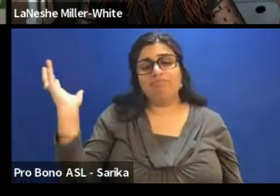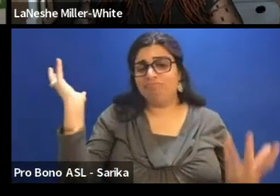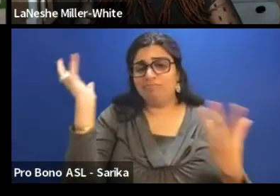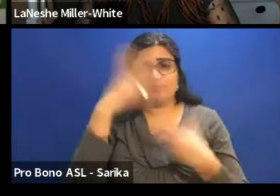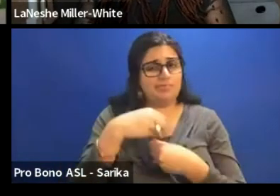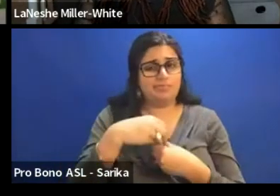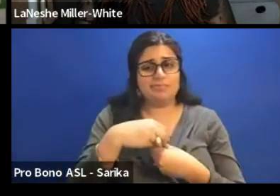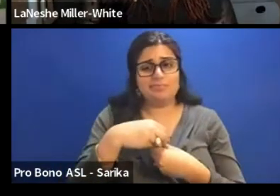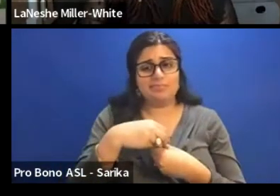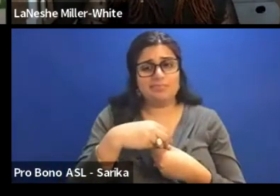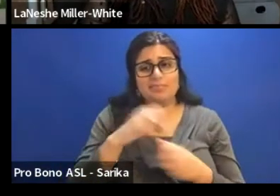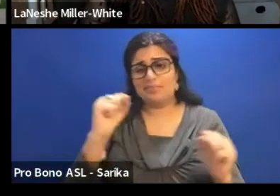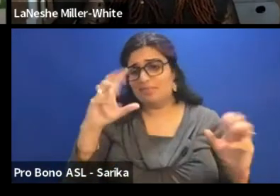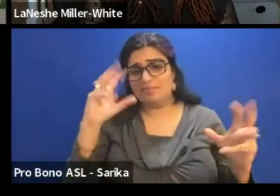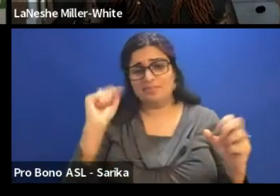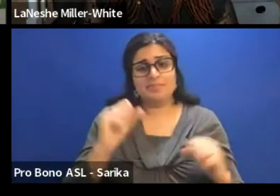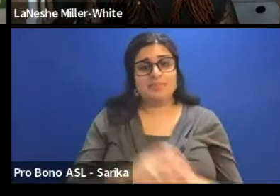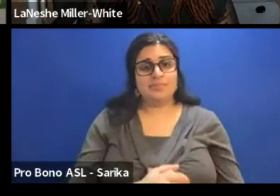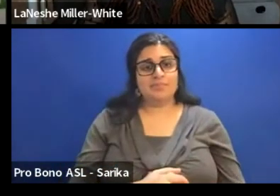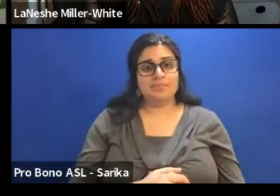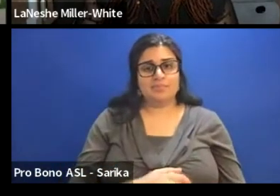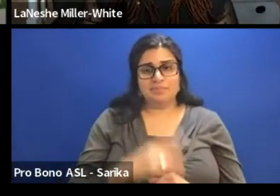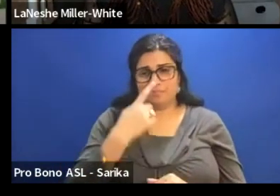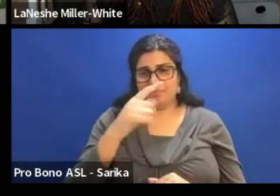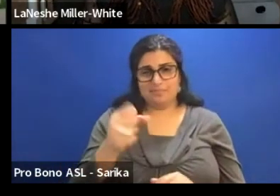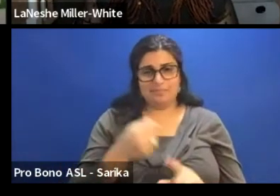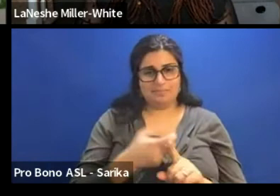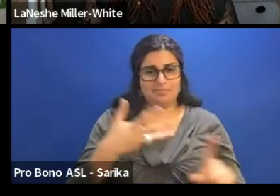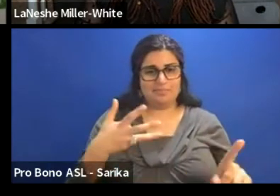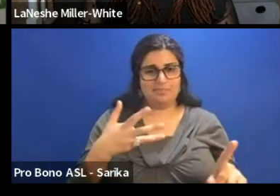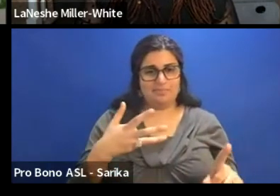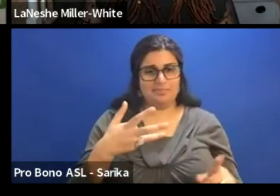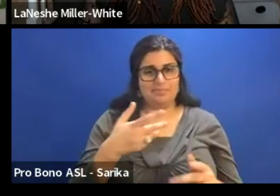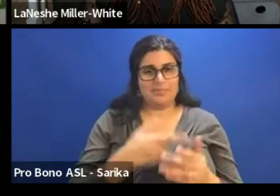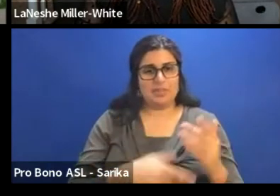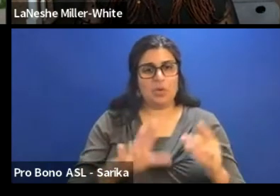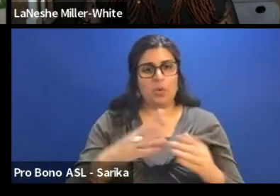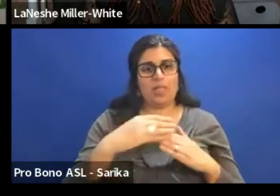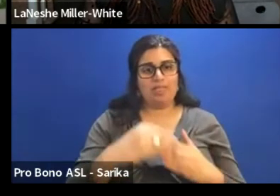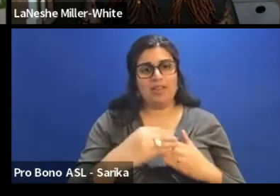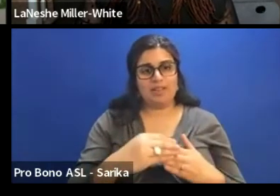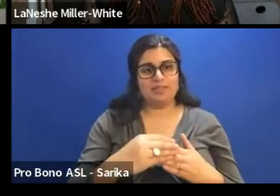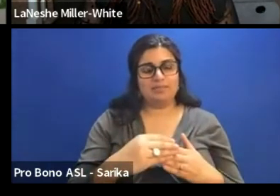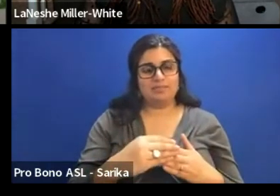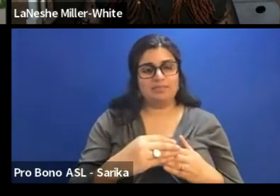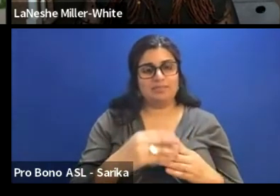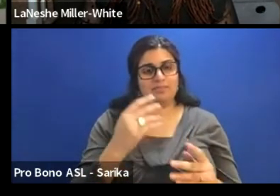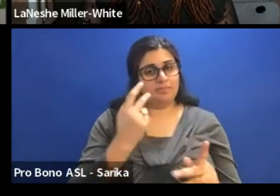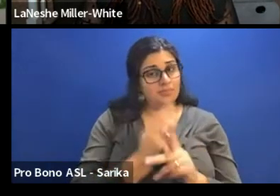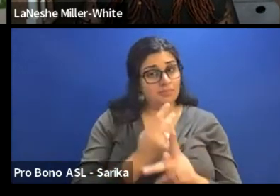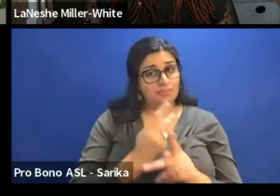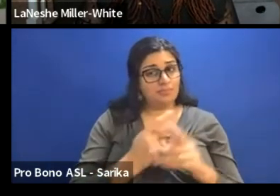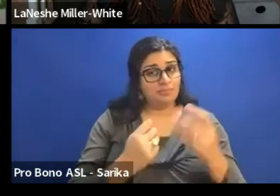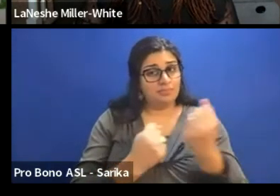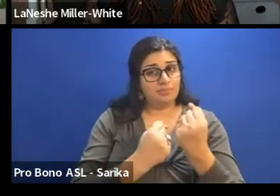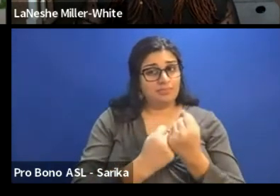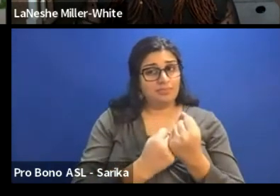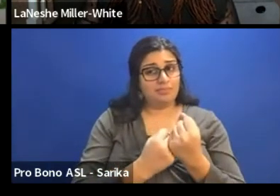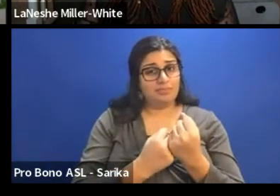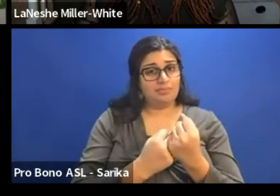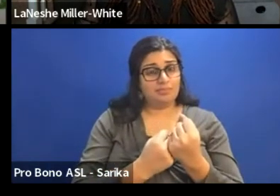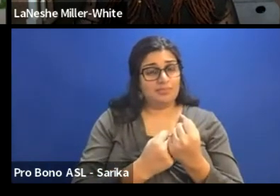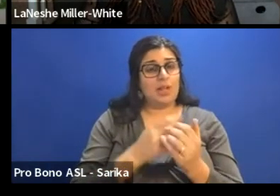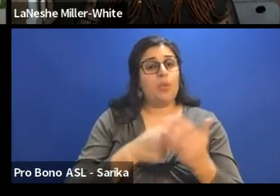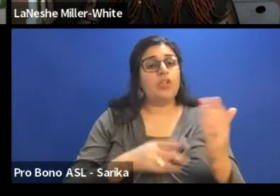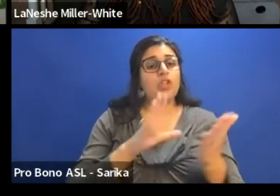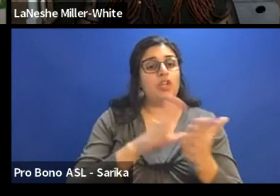really monumental. So can you share just a little bit about what your leadership in caregiving advocacy means to you and what you've